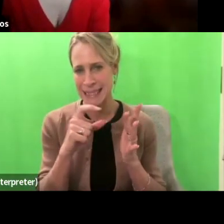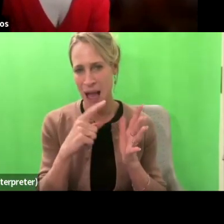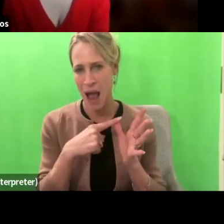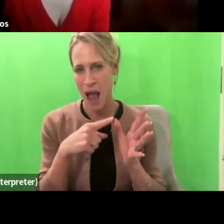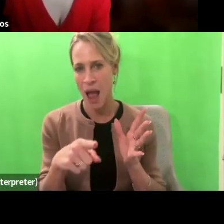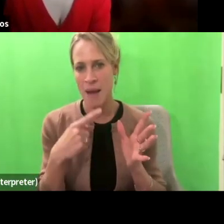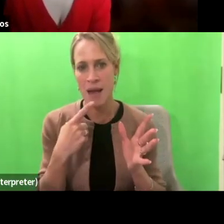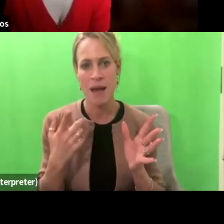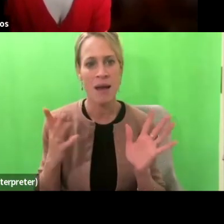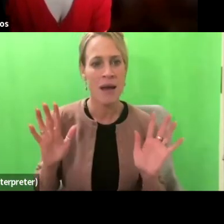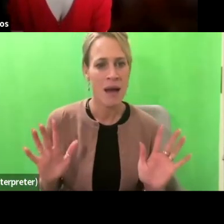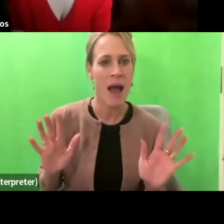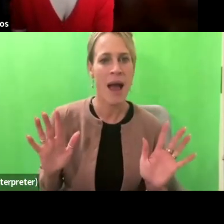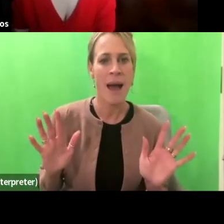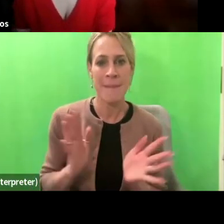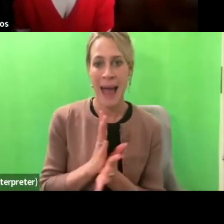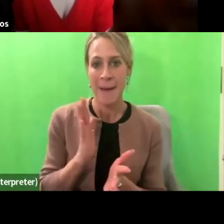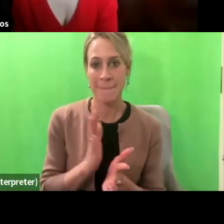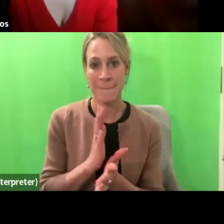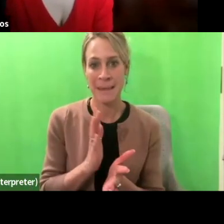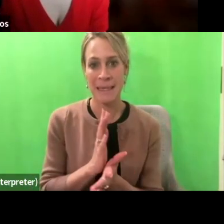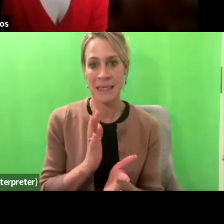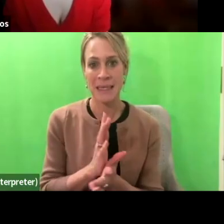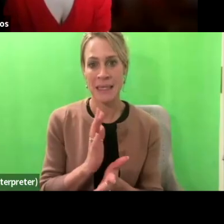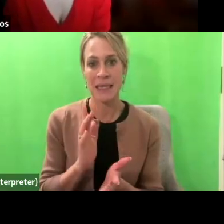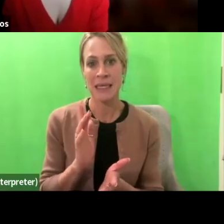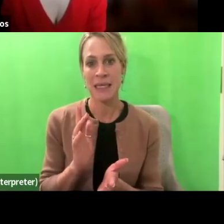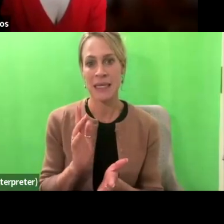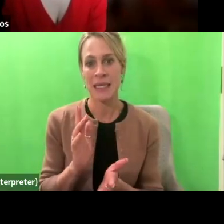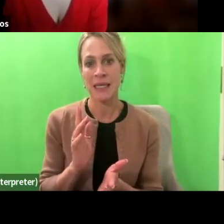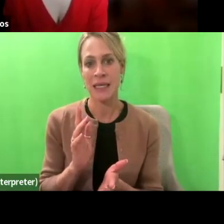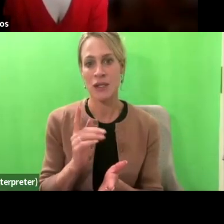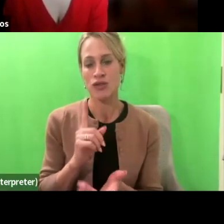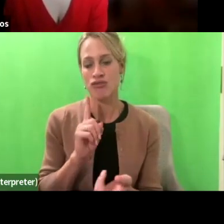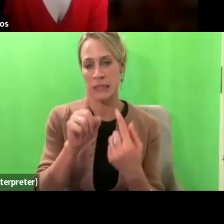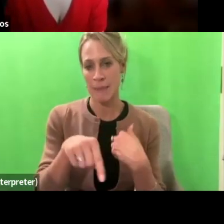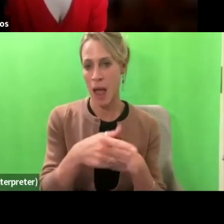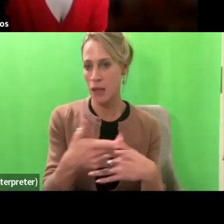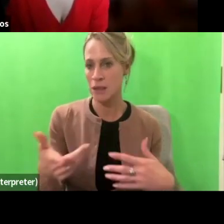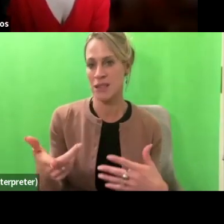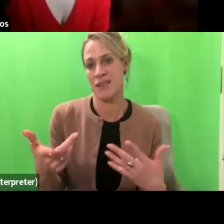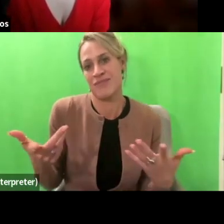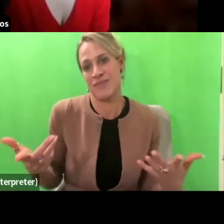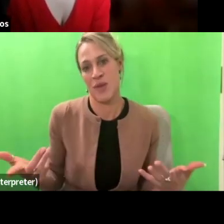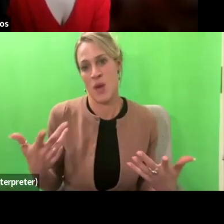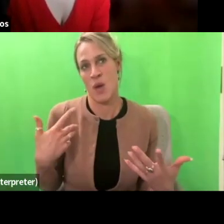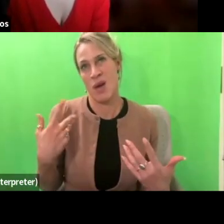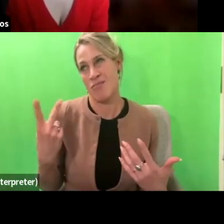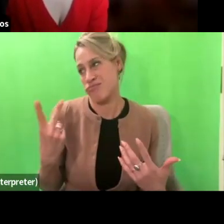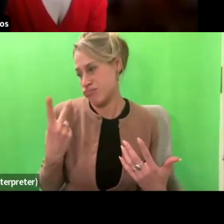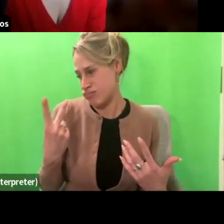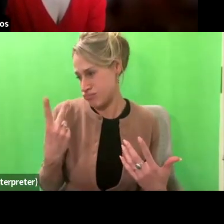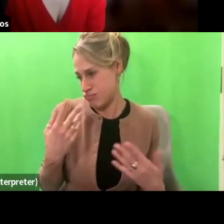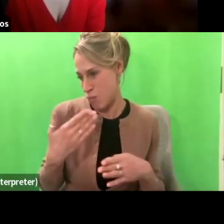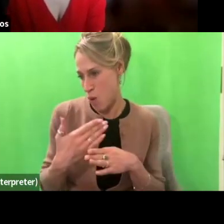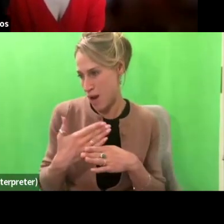in. And Dimitra, you can back me on this. We have been working together, if you can believe this, 13 going on